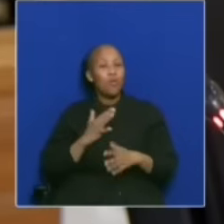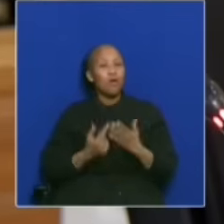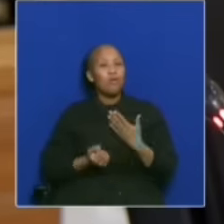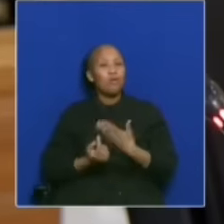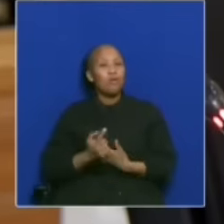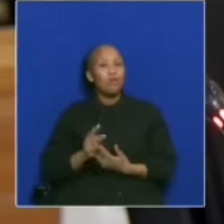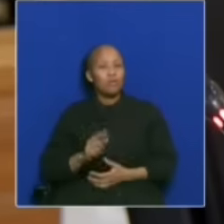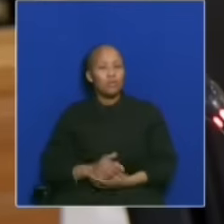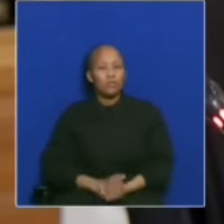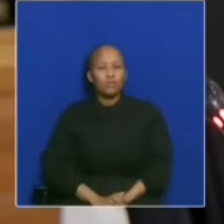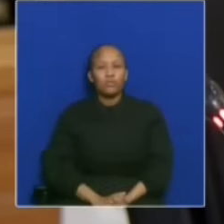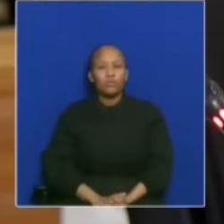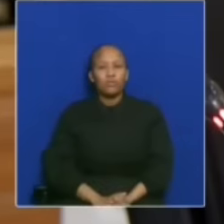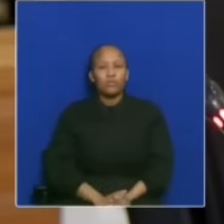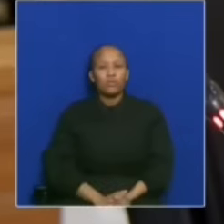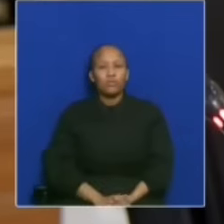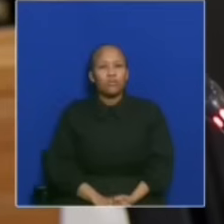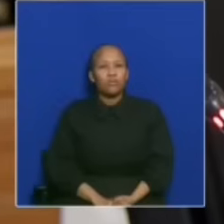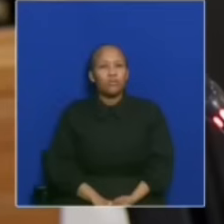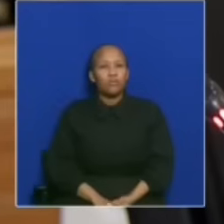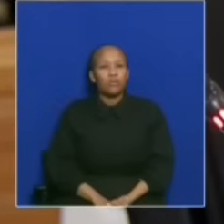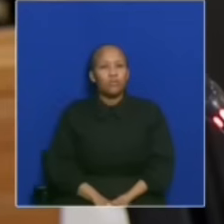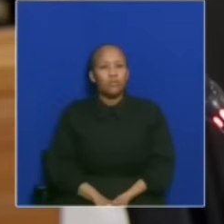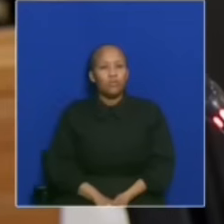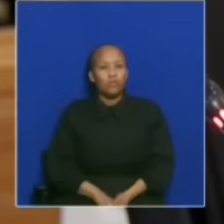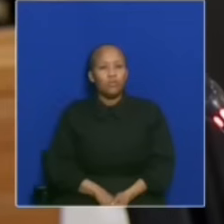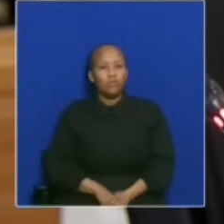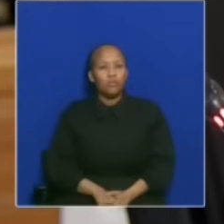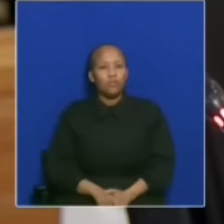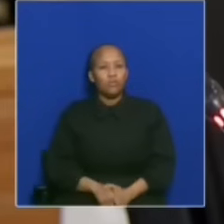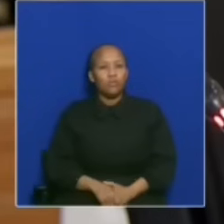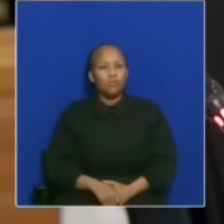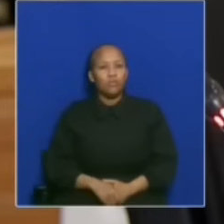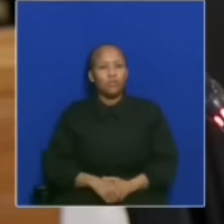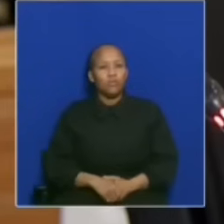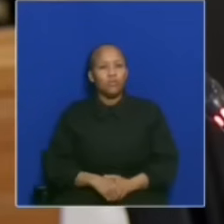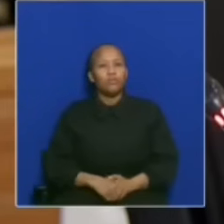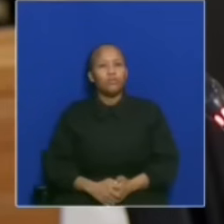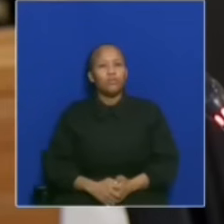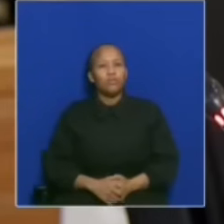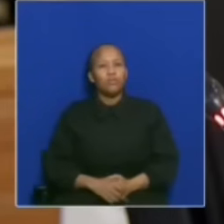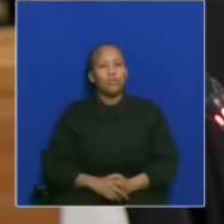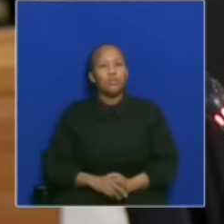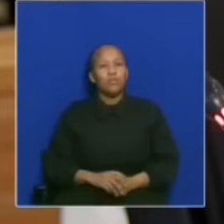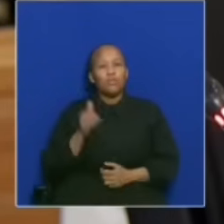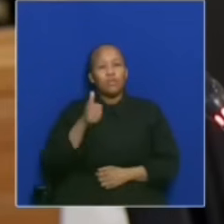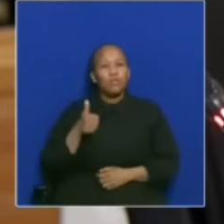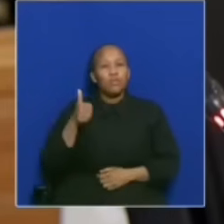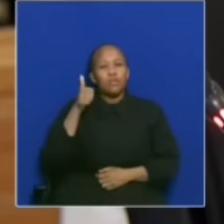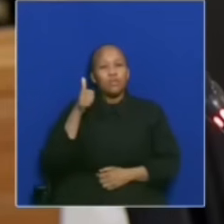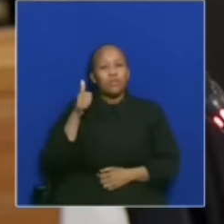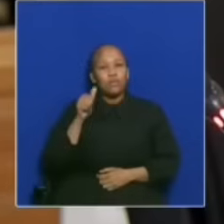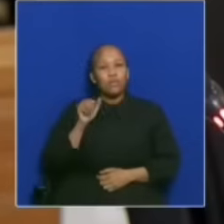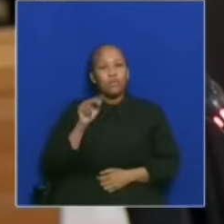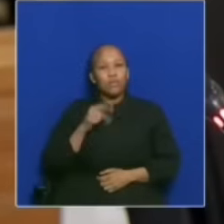is the relationship between General Carne and the late Mr. Viandre